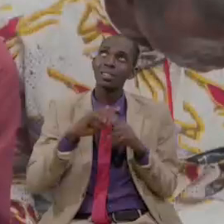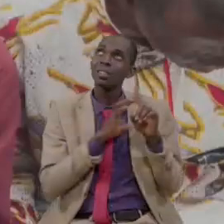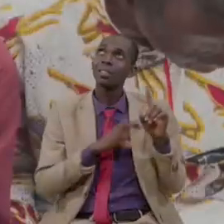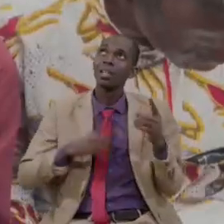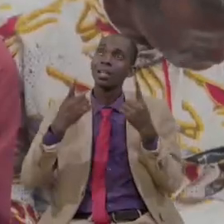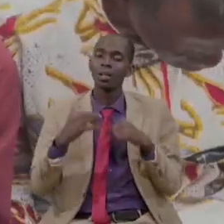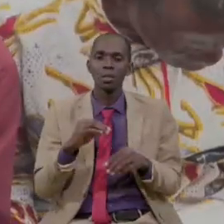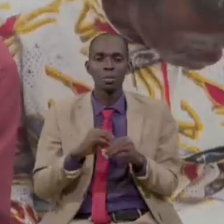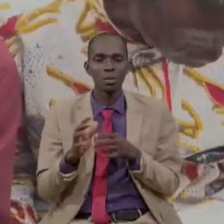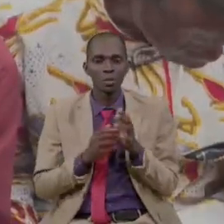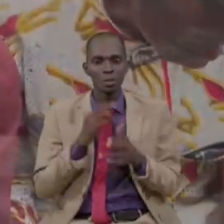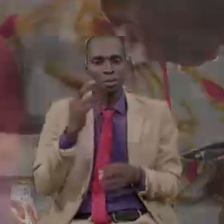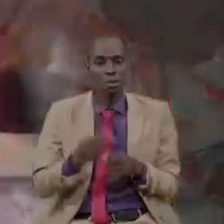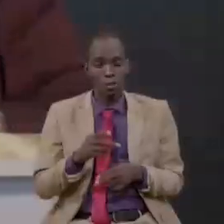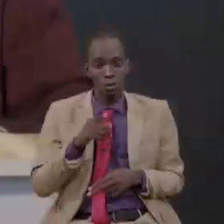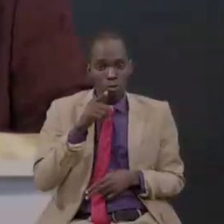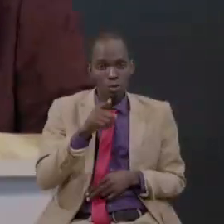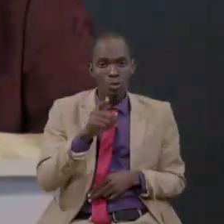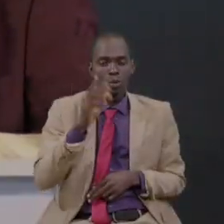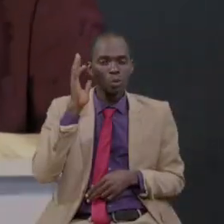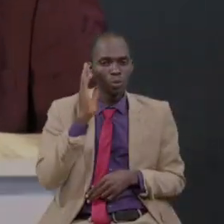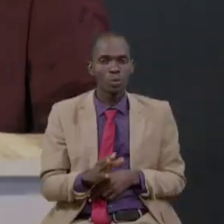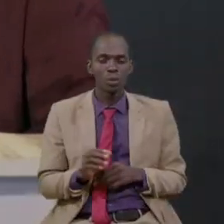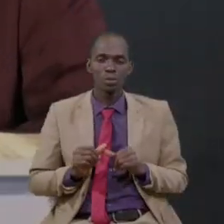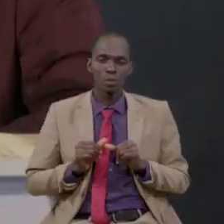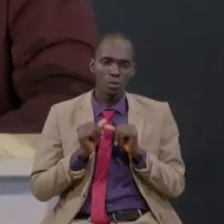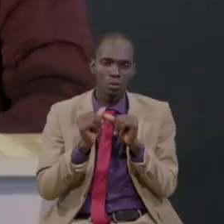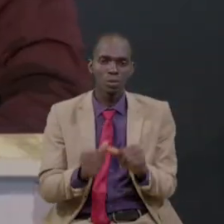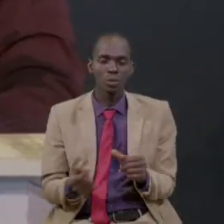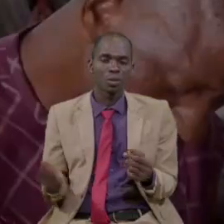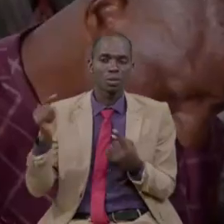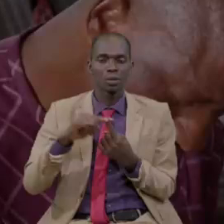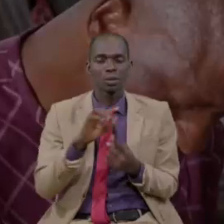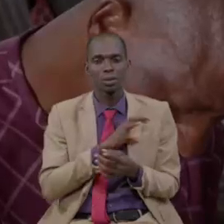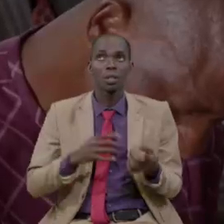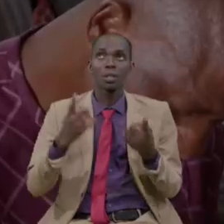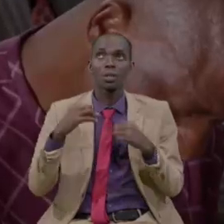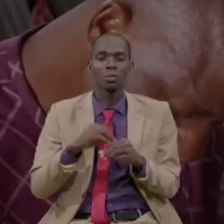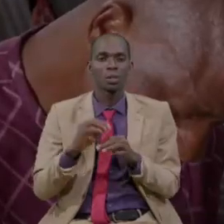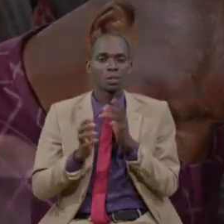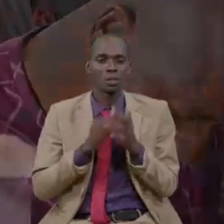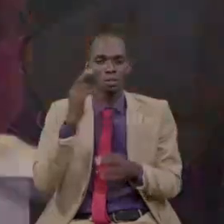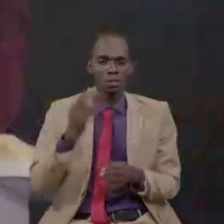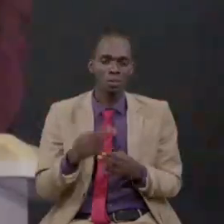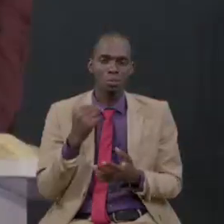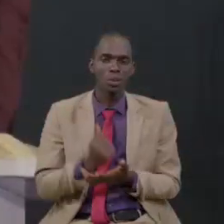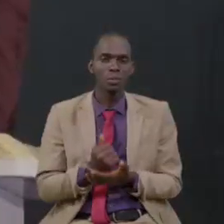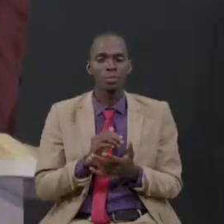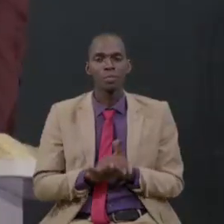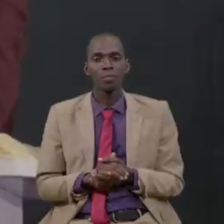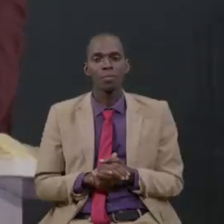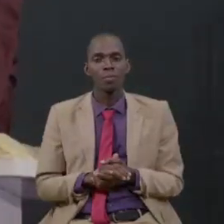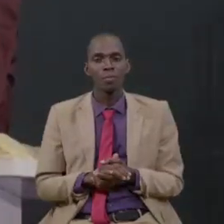You will occupy until he comes. And I will keep on doing